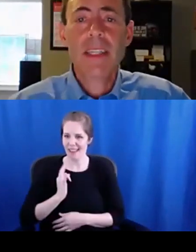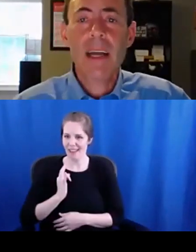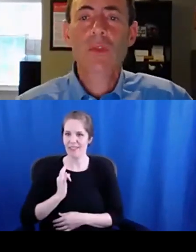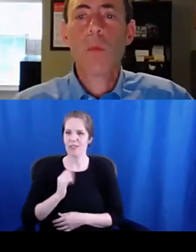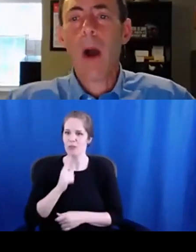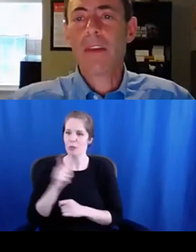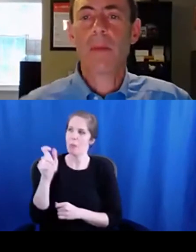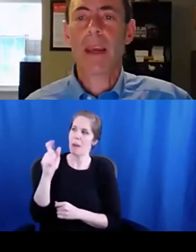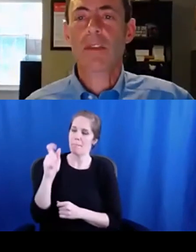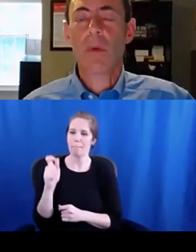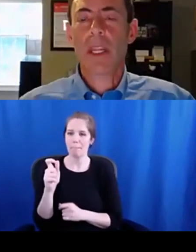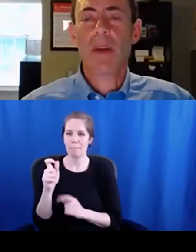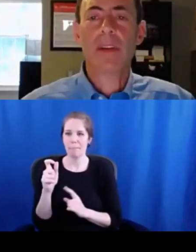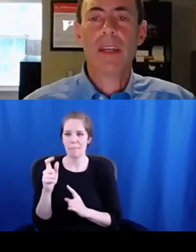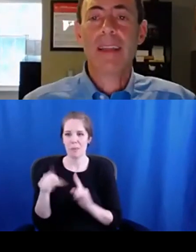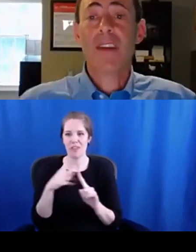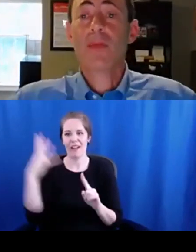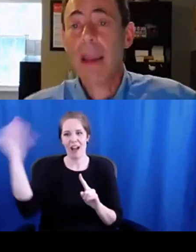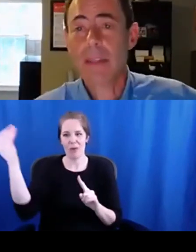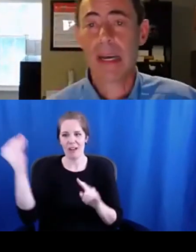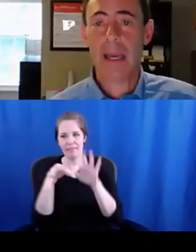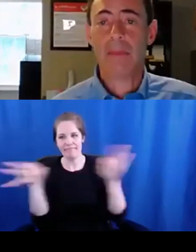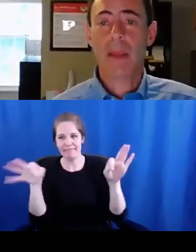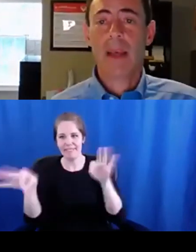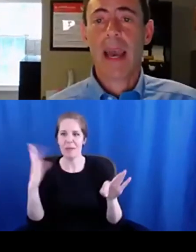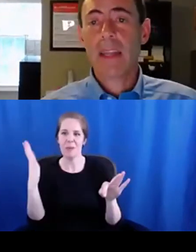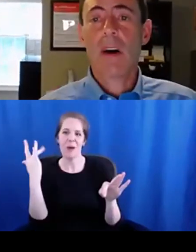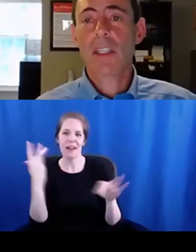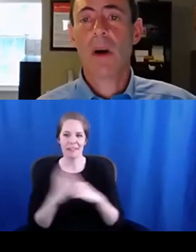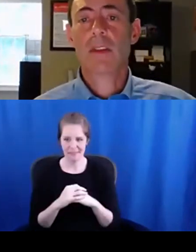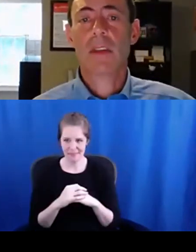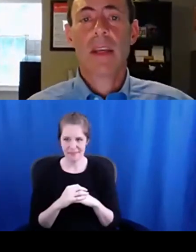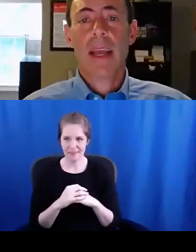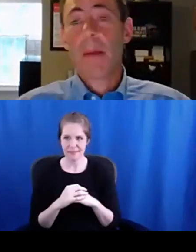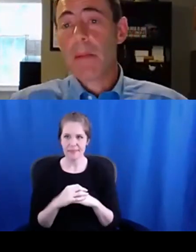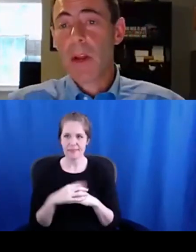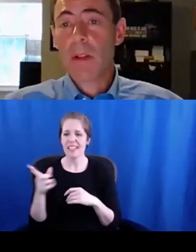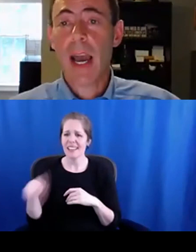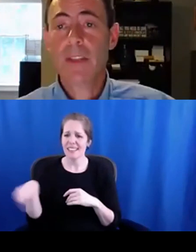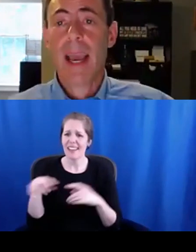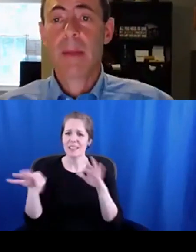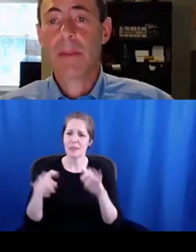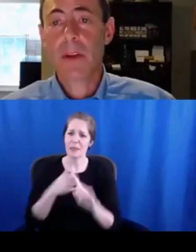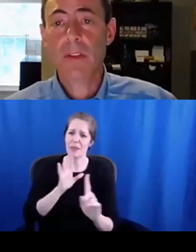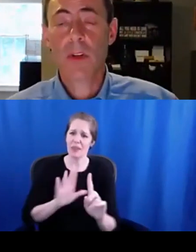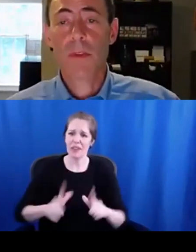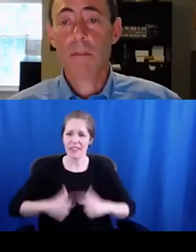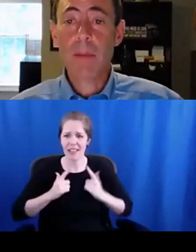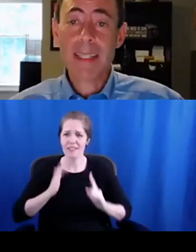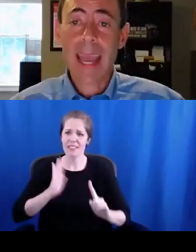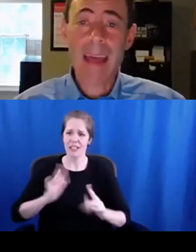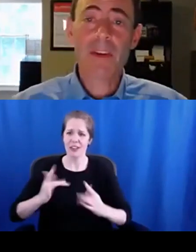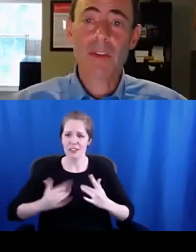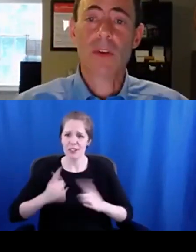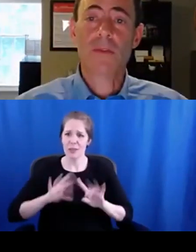and to tell us why they're being so adherent in their private time. And they talk to us about their lives and about their concerns for their